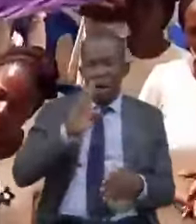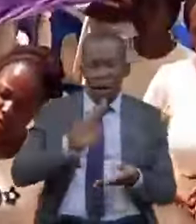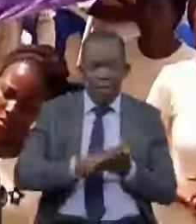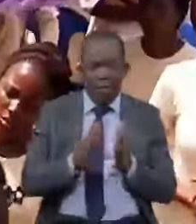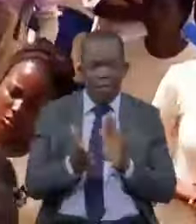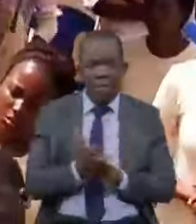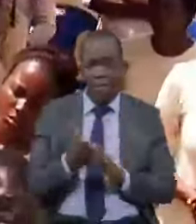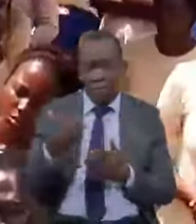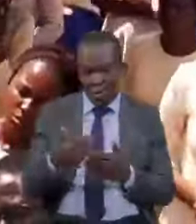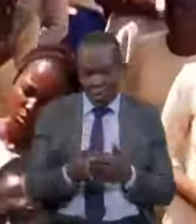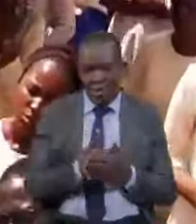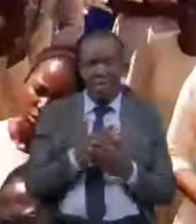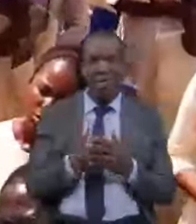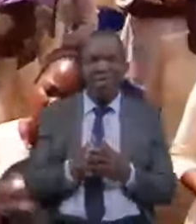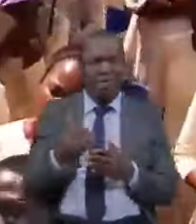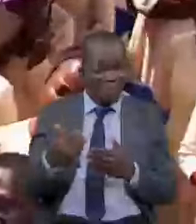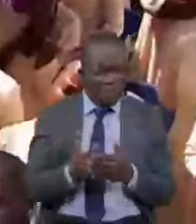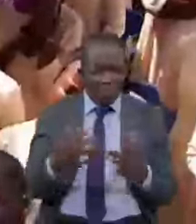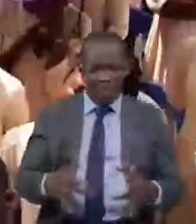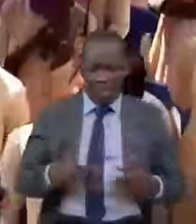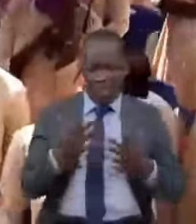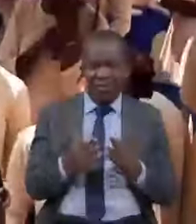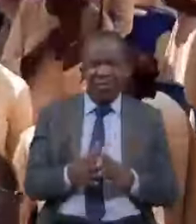life, new language,